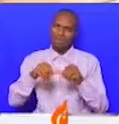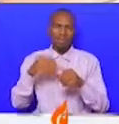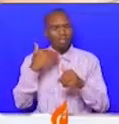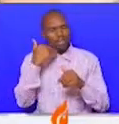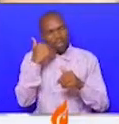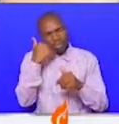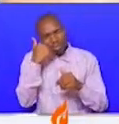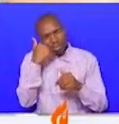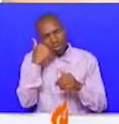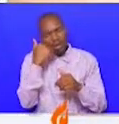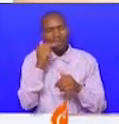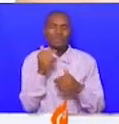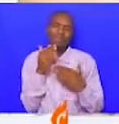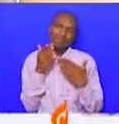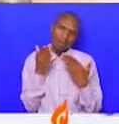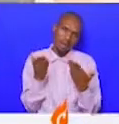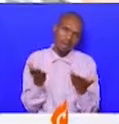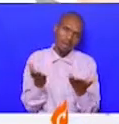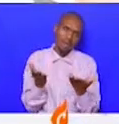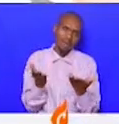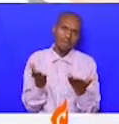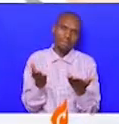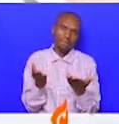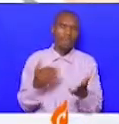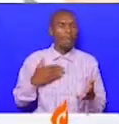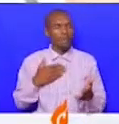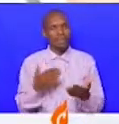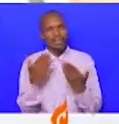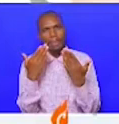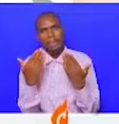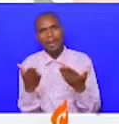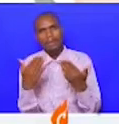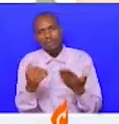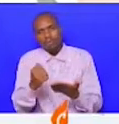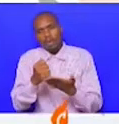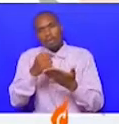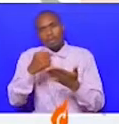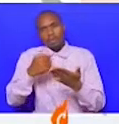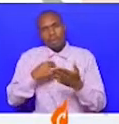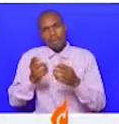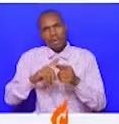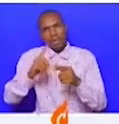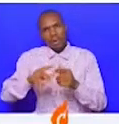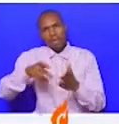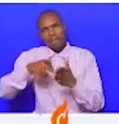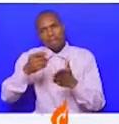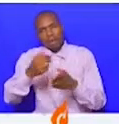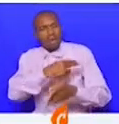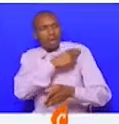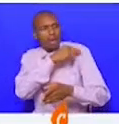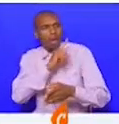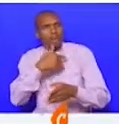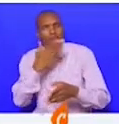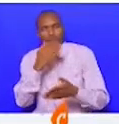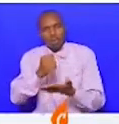okurwa ro konene ga iga ngo sibi kento ndako aki kamuranche mongo nye buna mbwango iga muirire nyagita tora take go